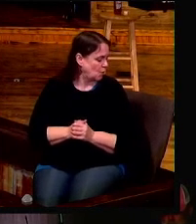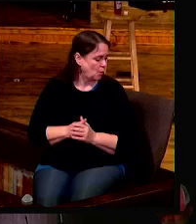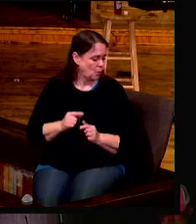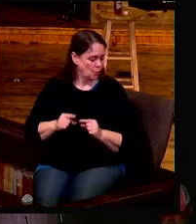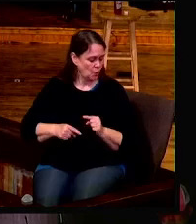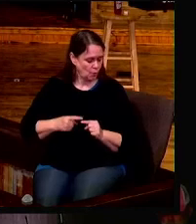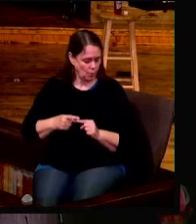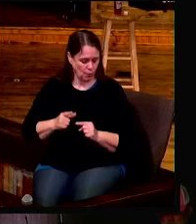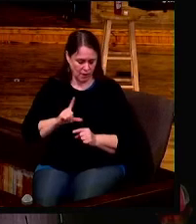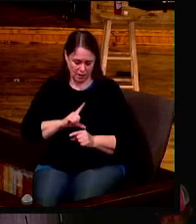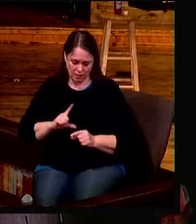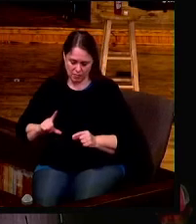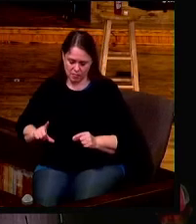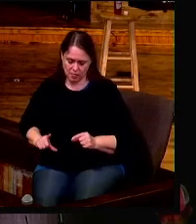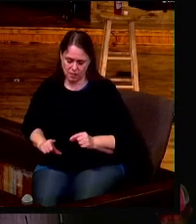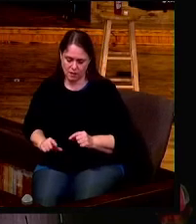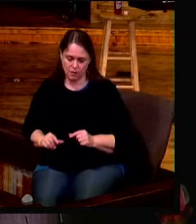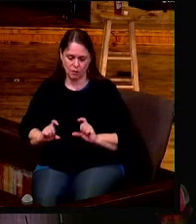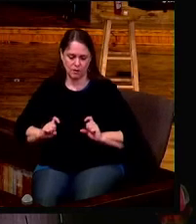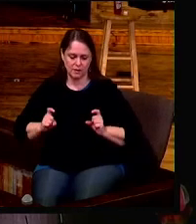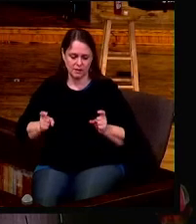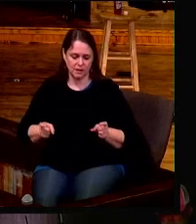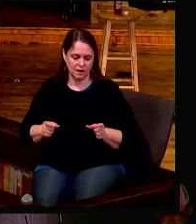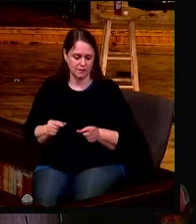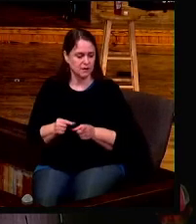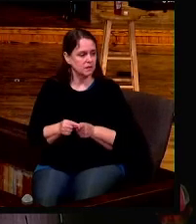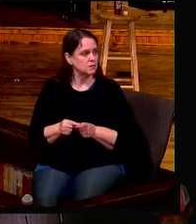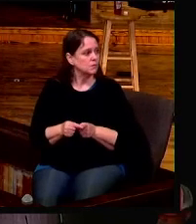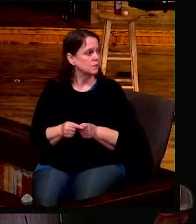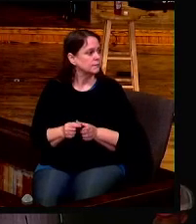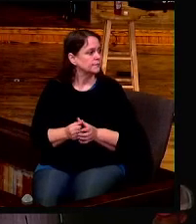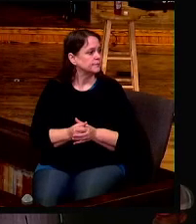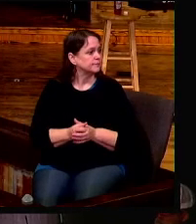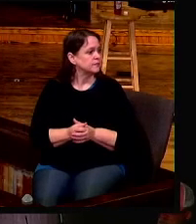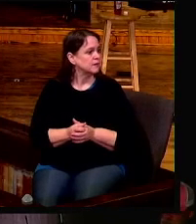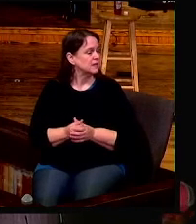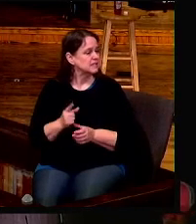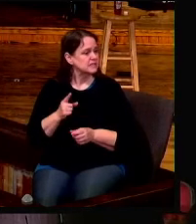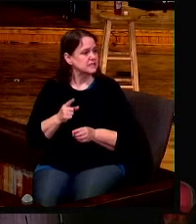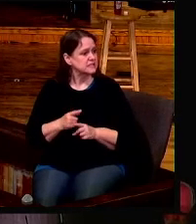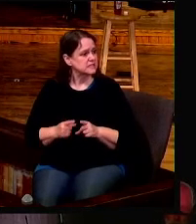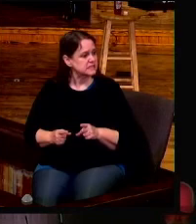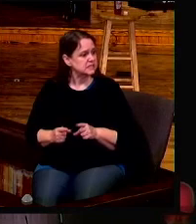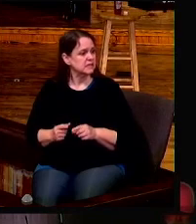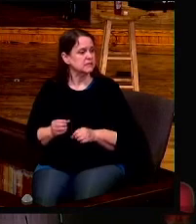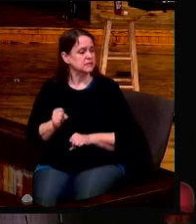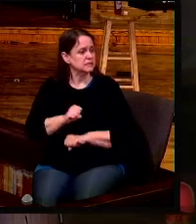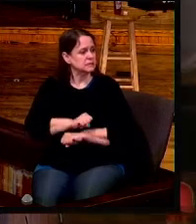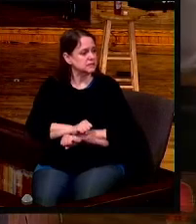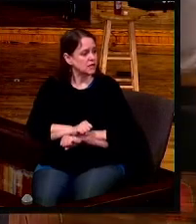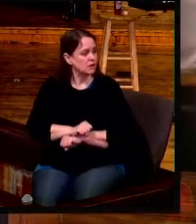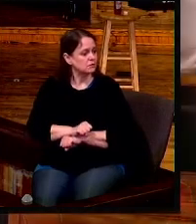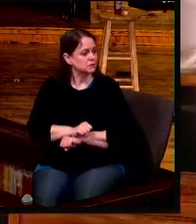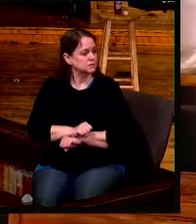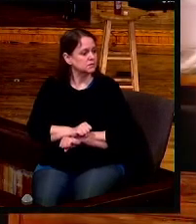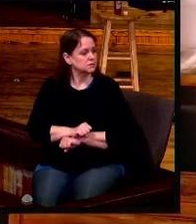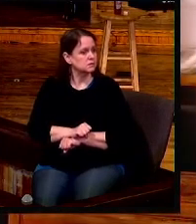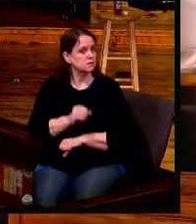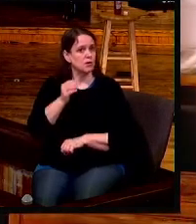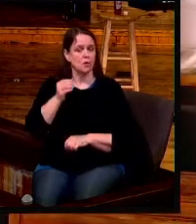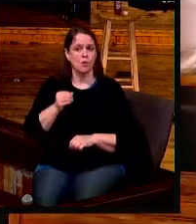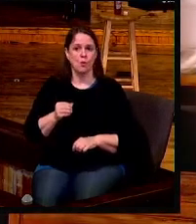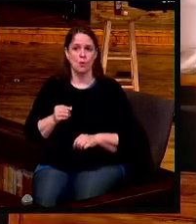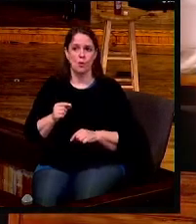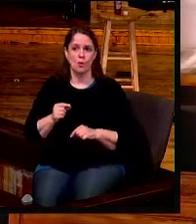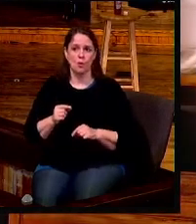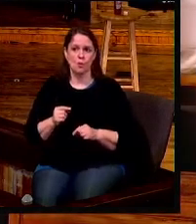after the sticks and stones will break my bones, He also showed me that the sticks are where Jesus was crucified. In